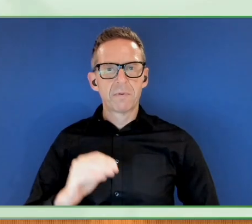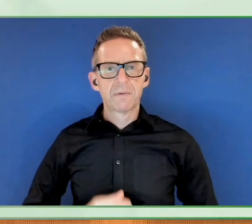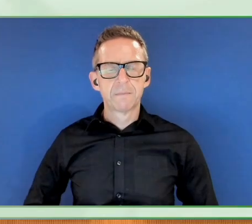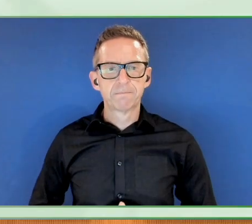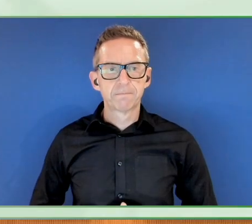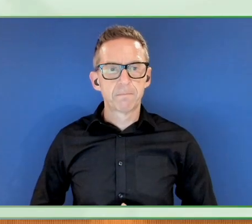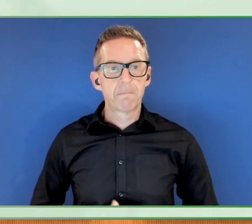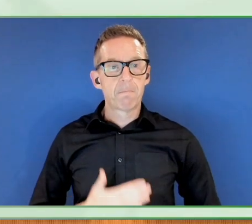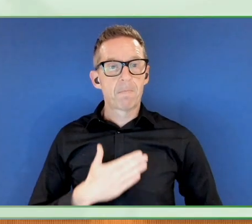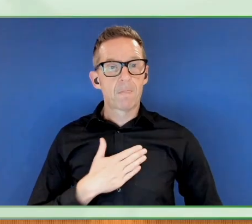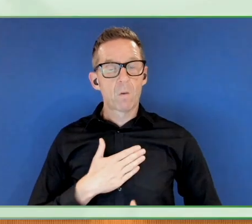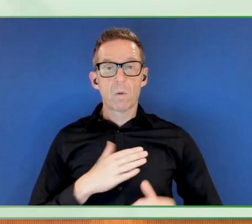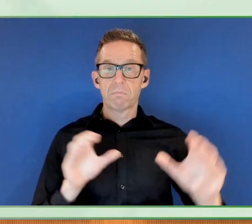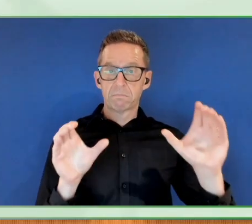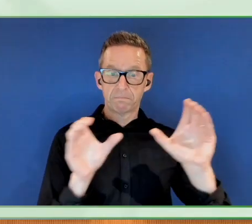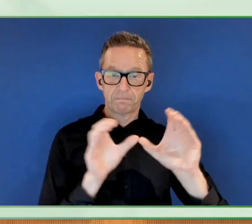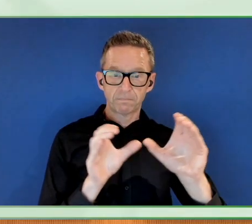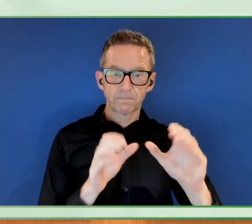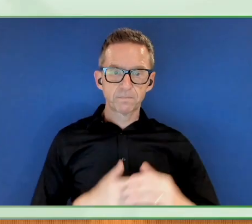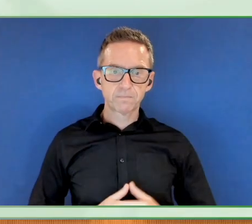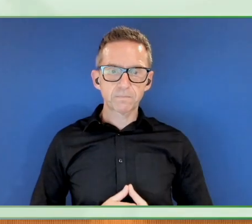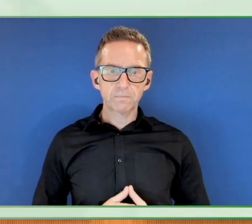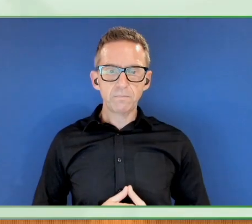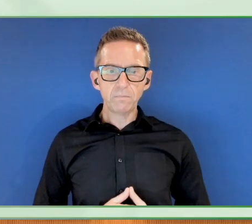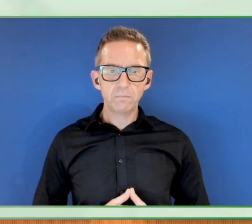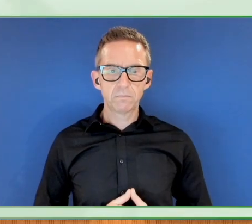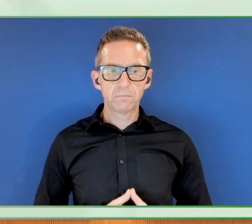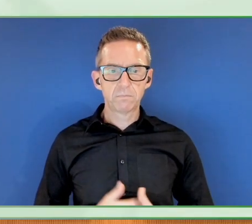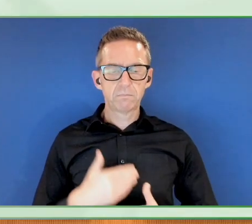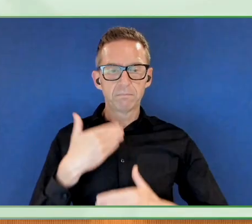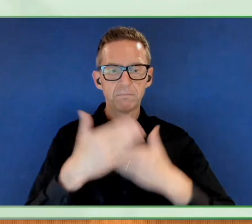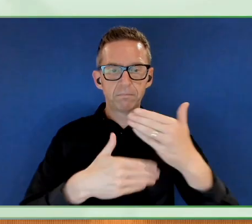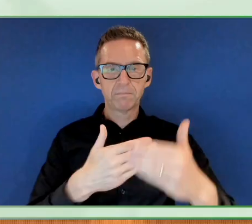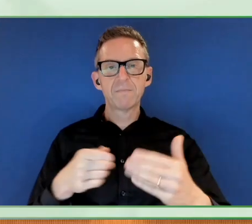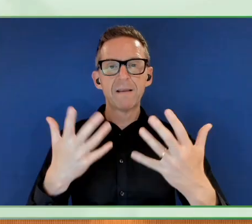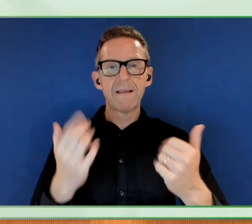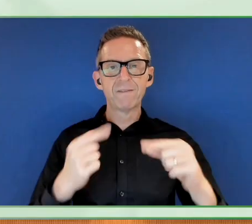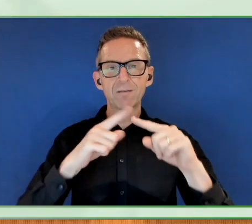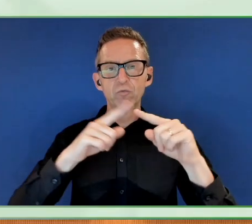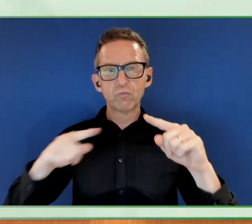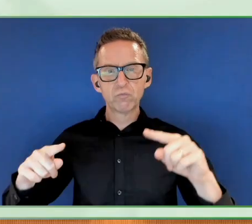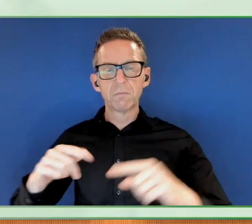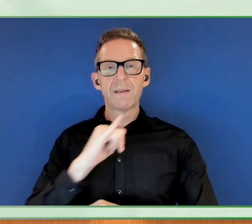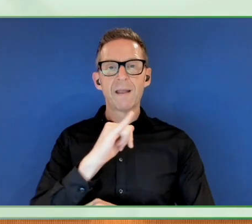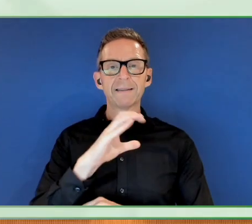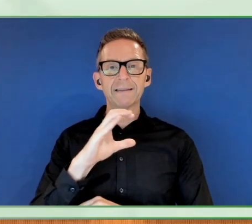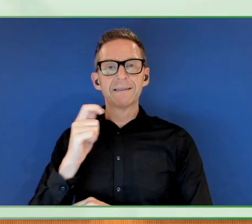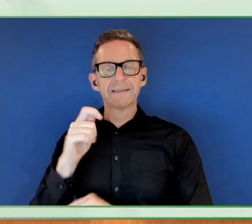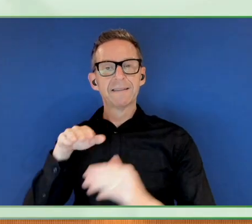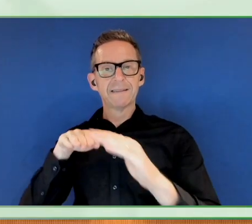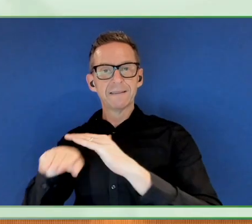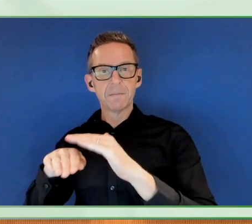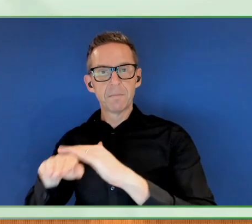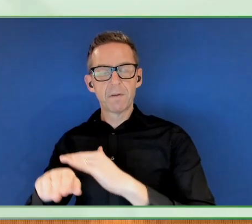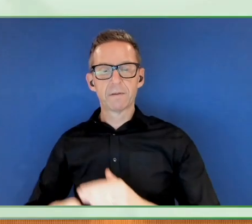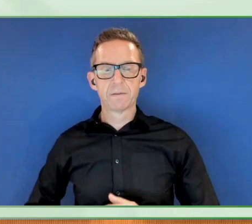ensures digital and ICT accessibility and further raise awareness to the